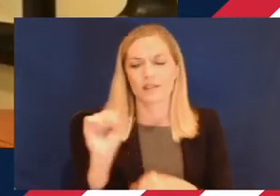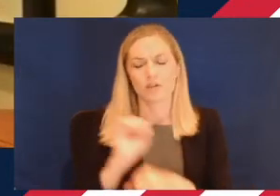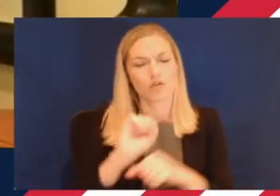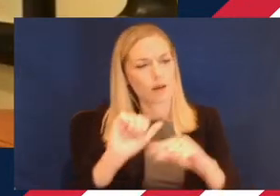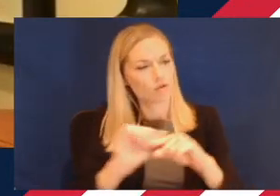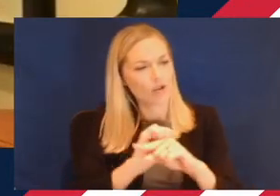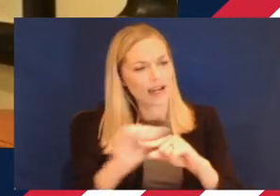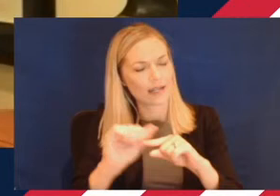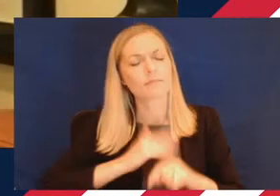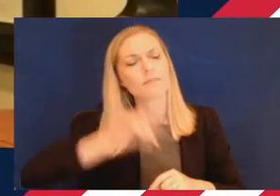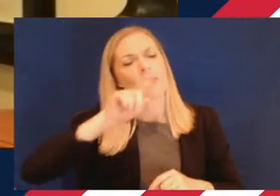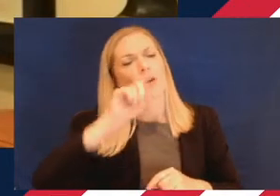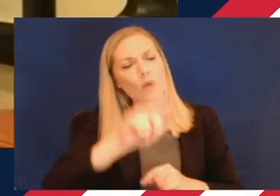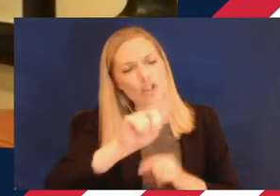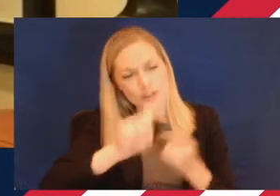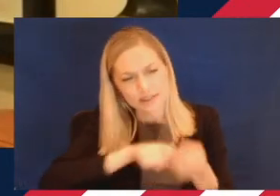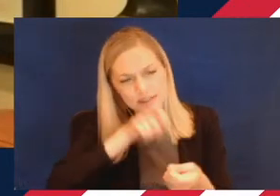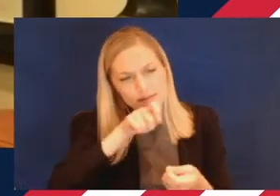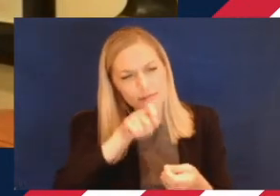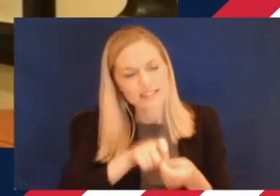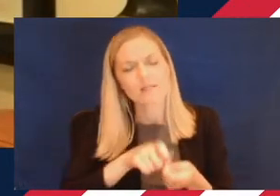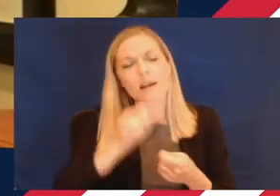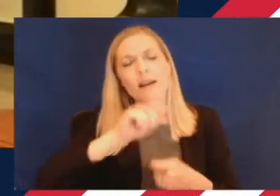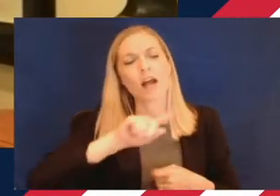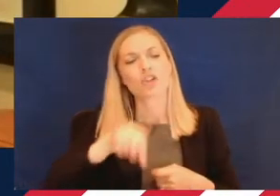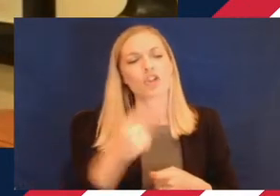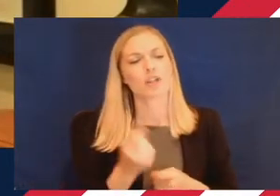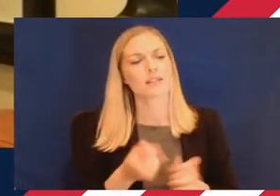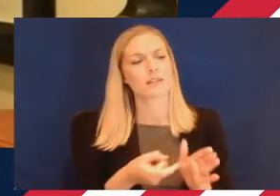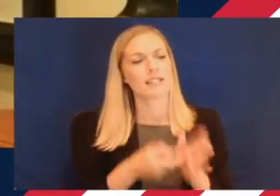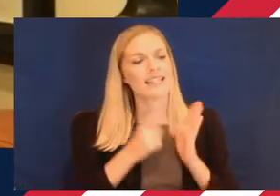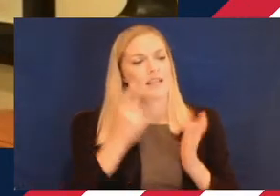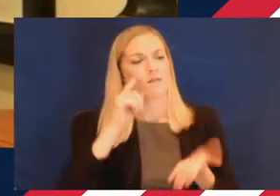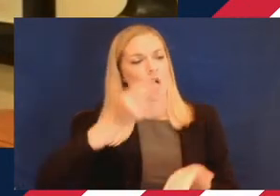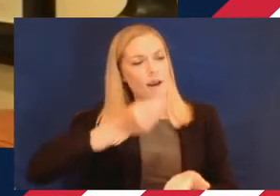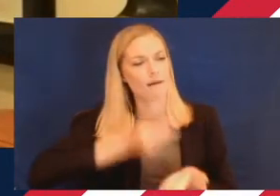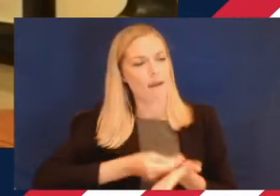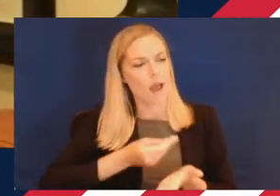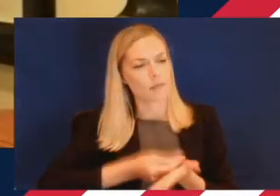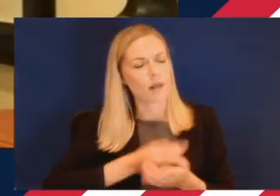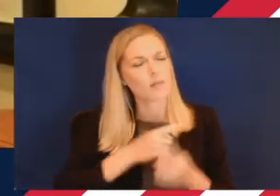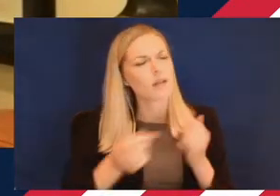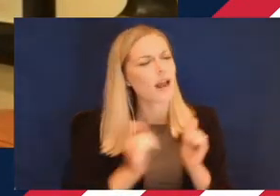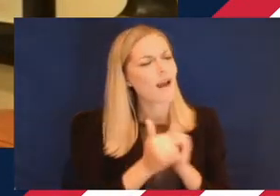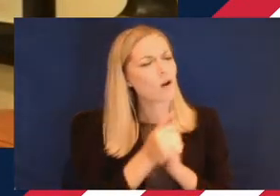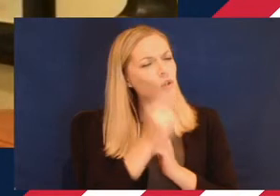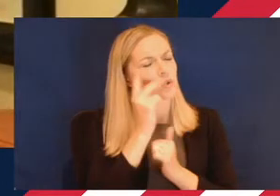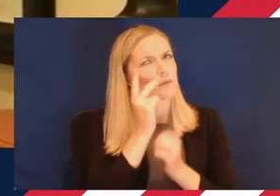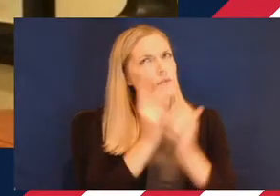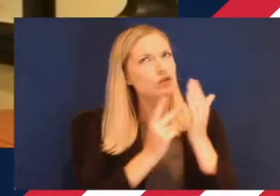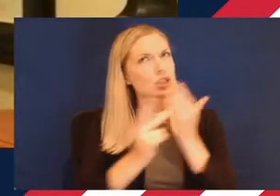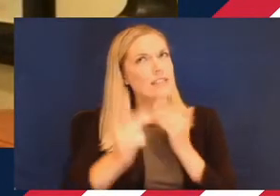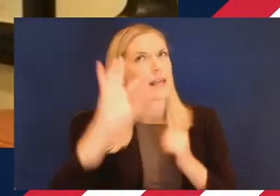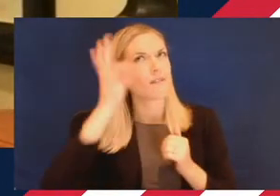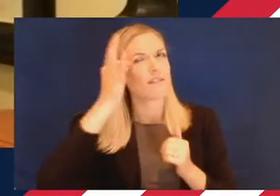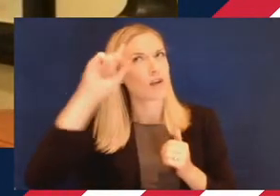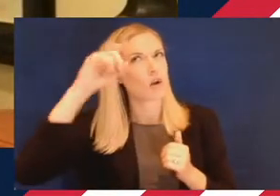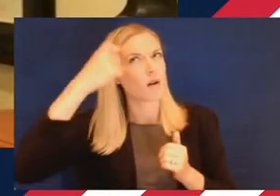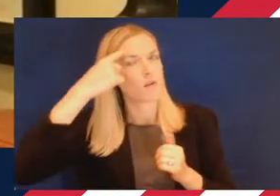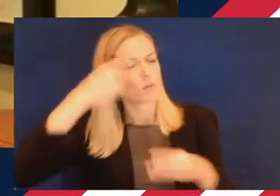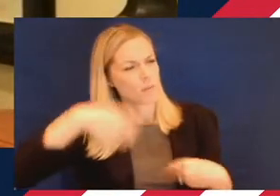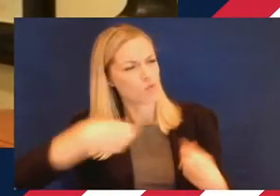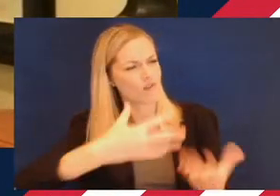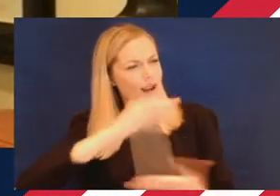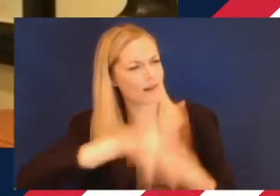is specific not only to the need for capital, but how do you foresee the federal government providing this kind of job